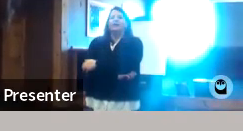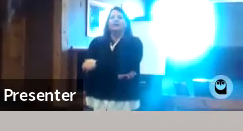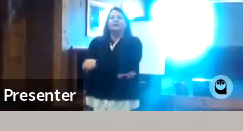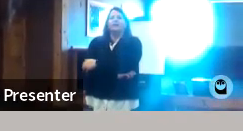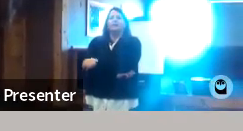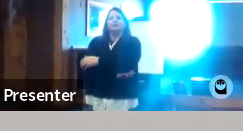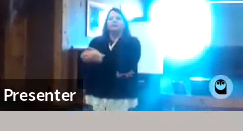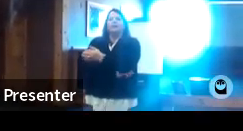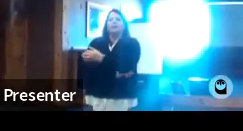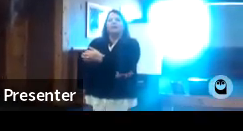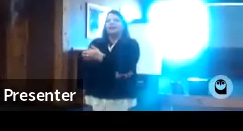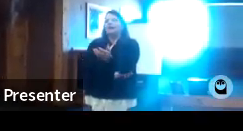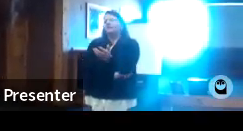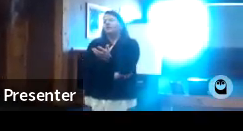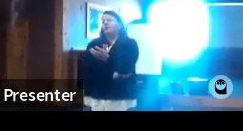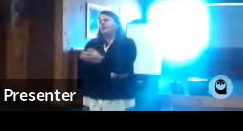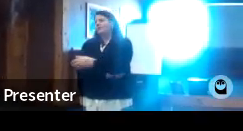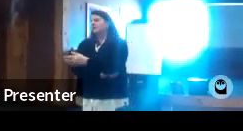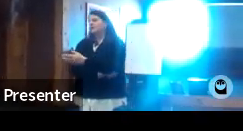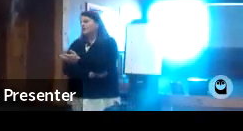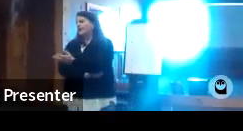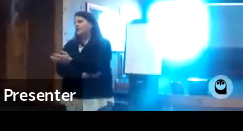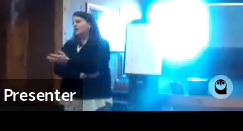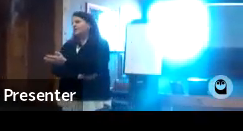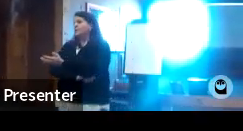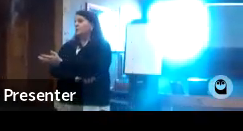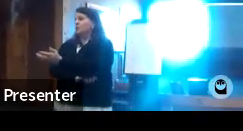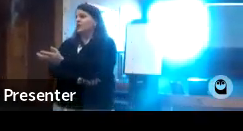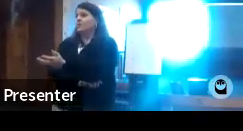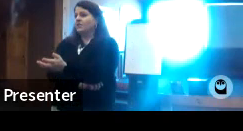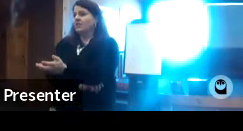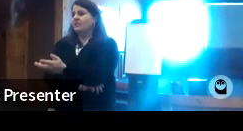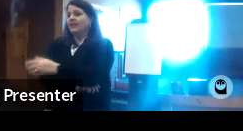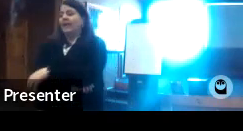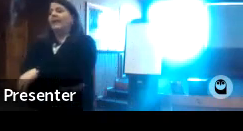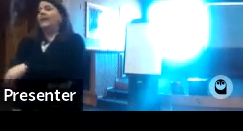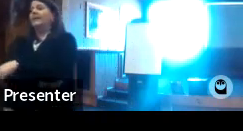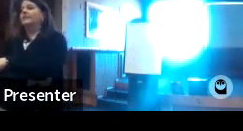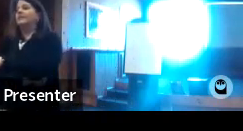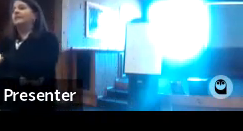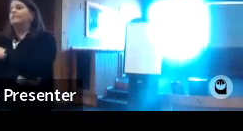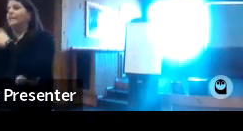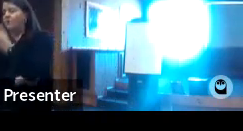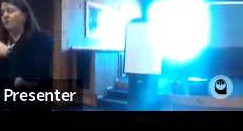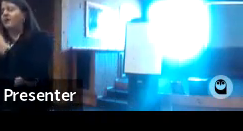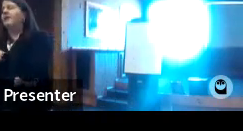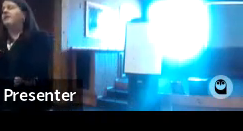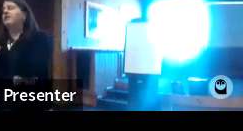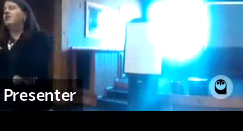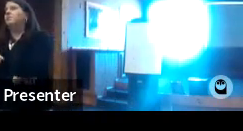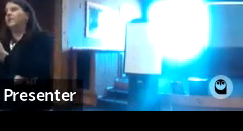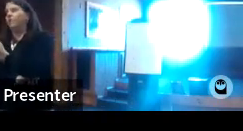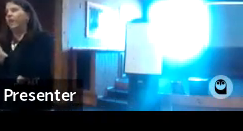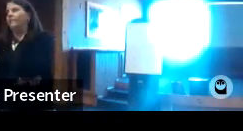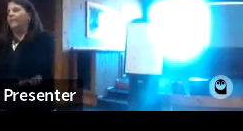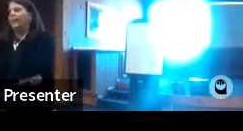So then he asks a question, which, of course, as she says, is a bullshit question. And they go through that, and then